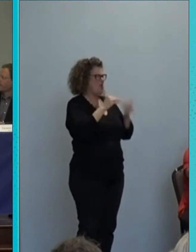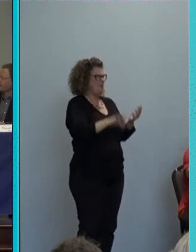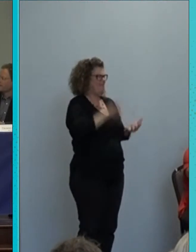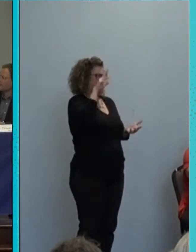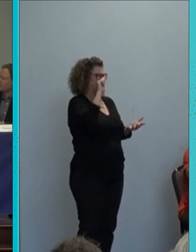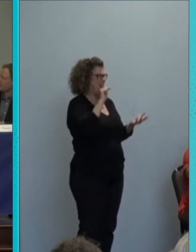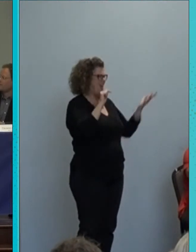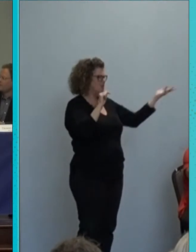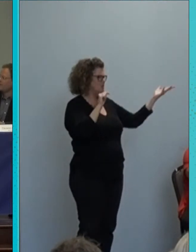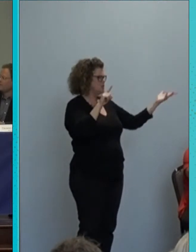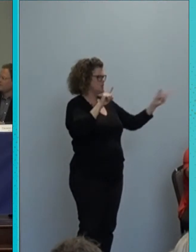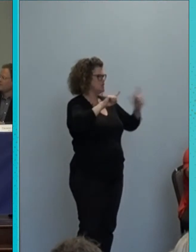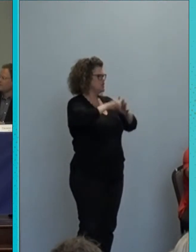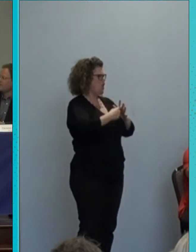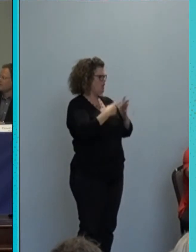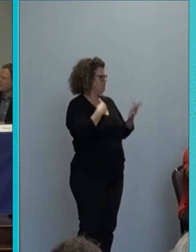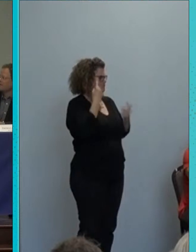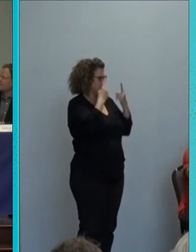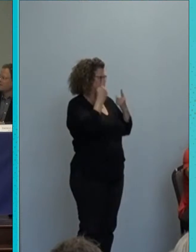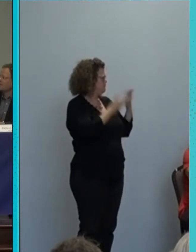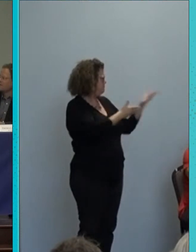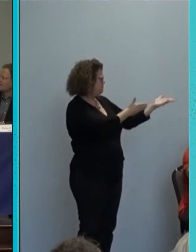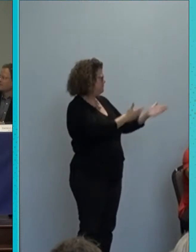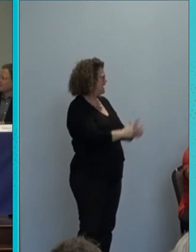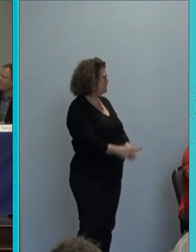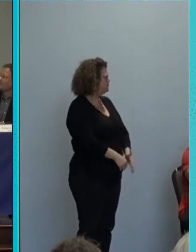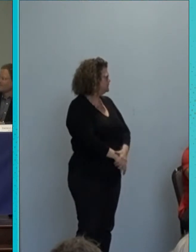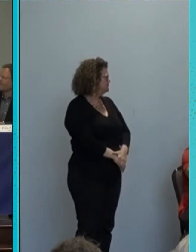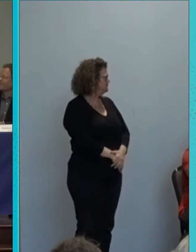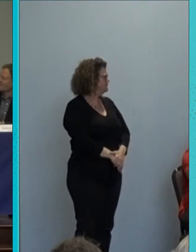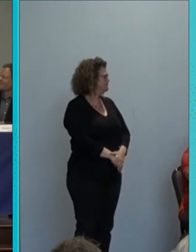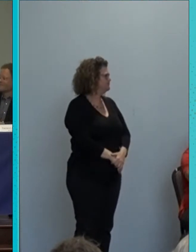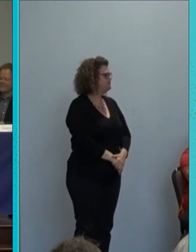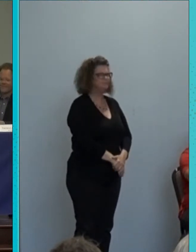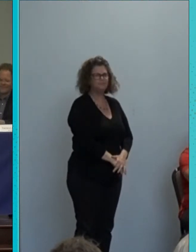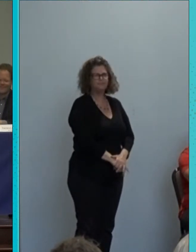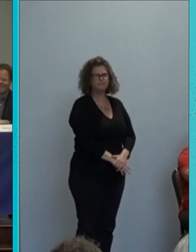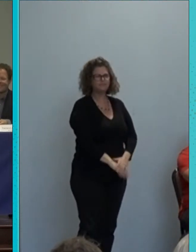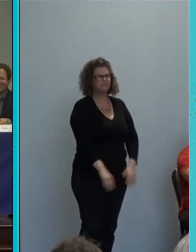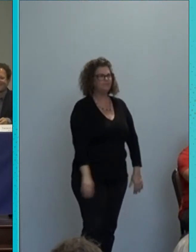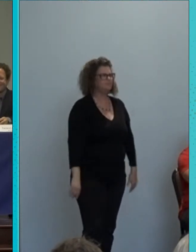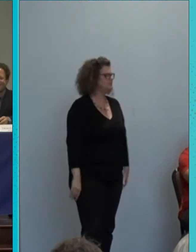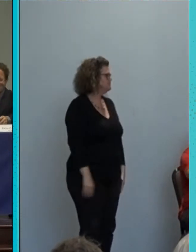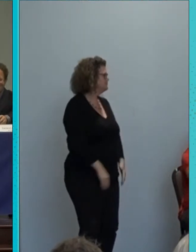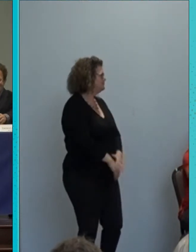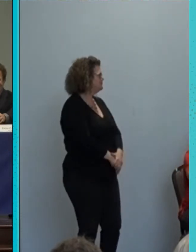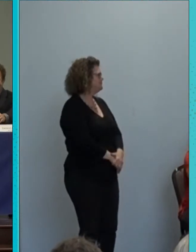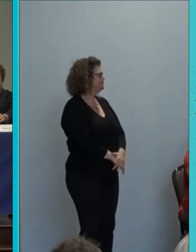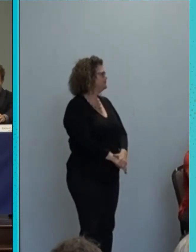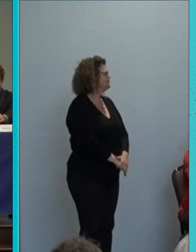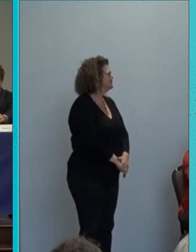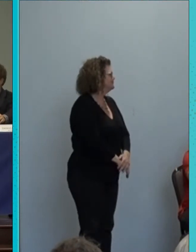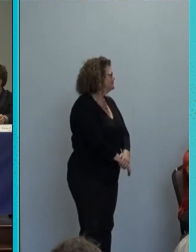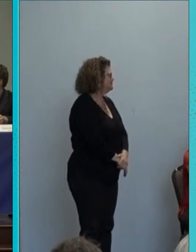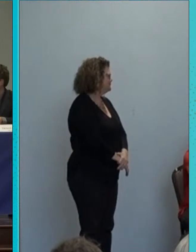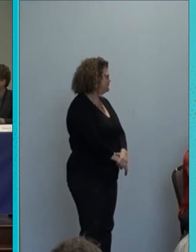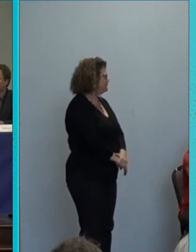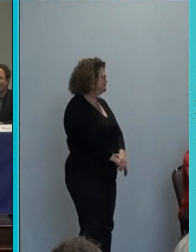the Deaf, Riverside? How did you find out about that while you were in New York and working for the New York Times?